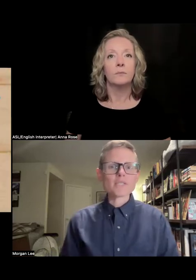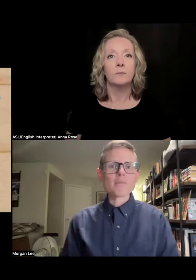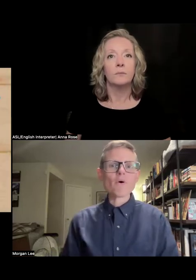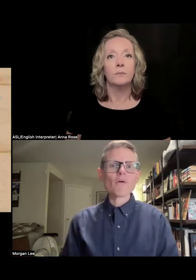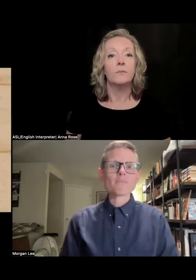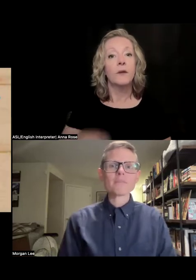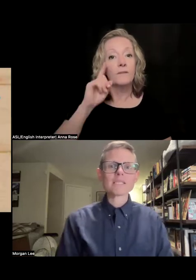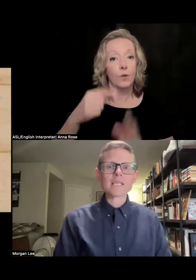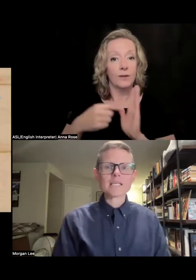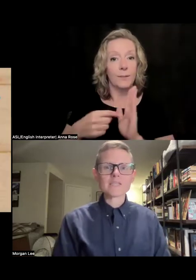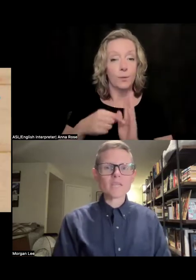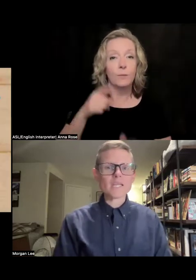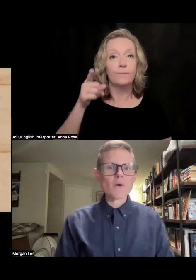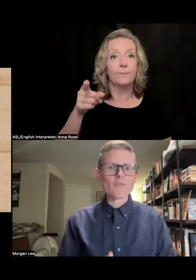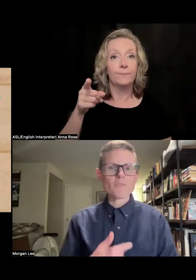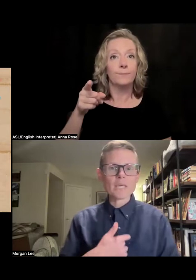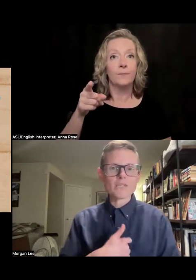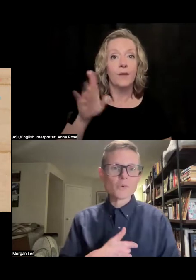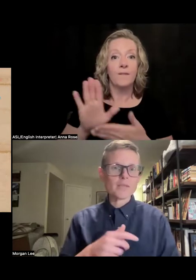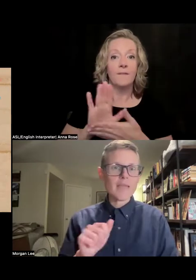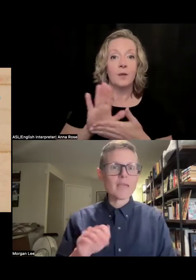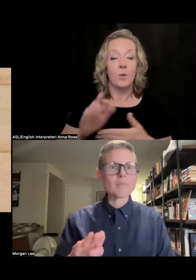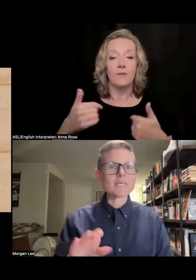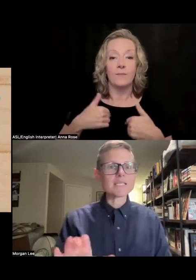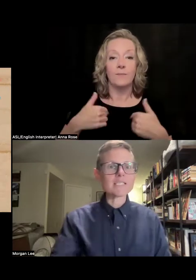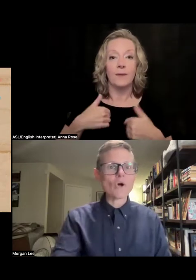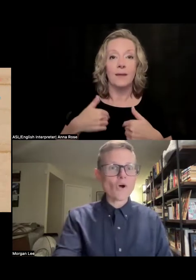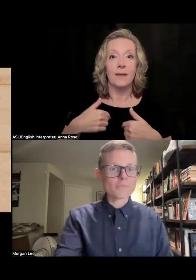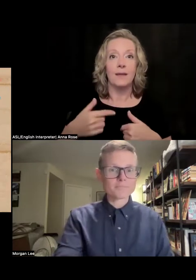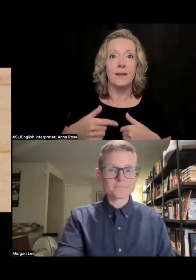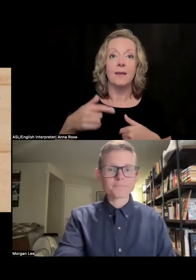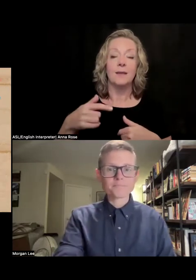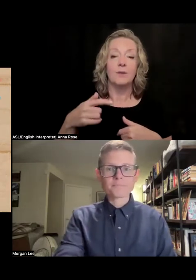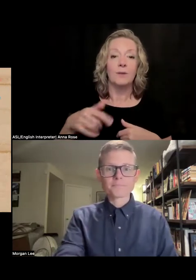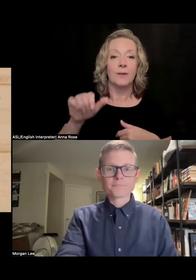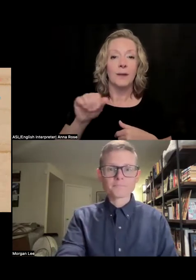So for example, this is a video of me doing the ABC song.